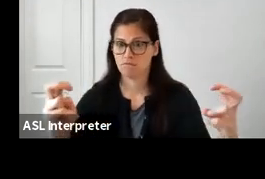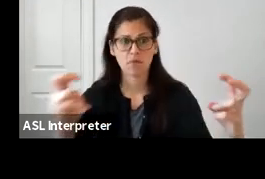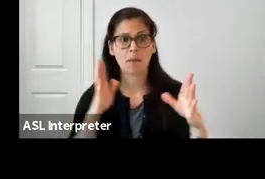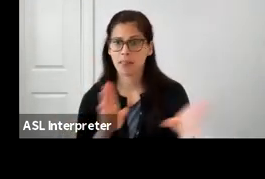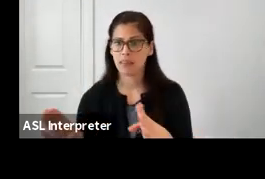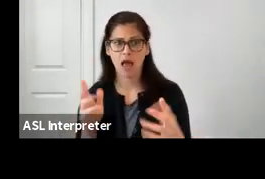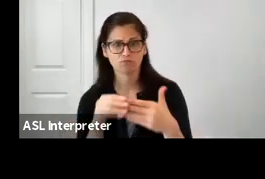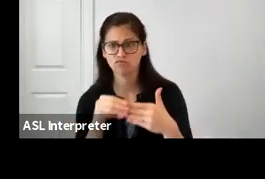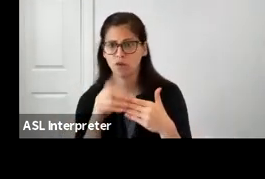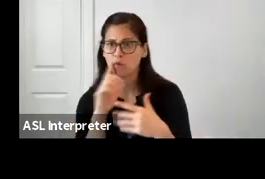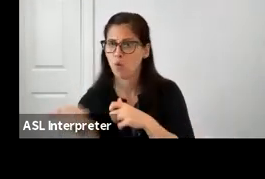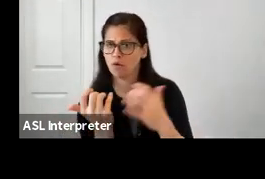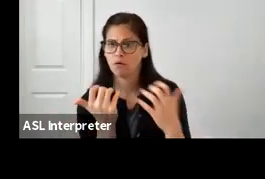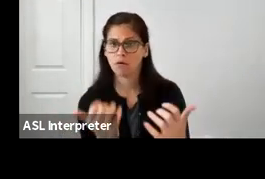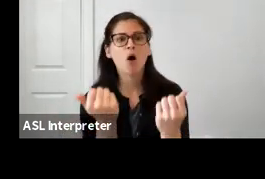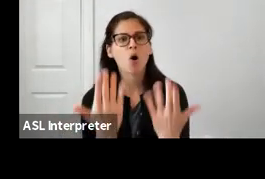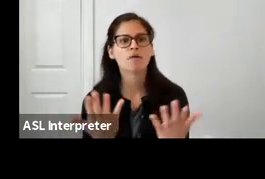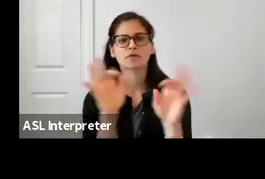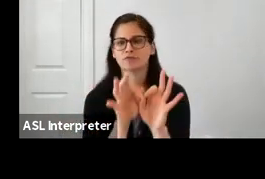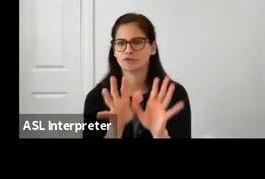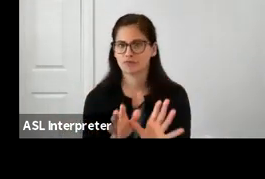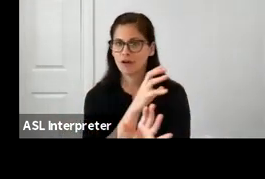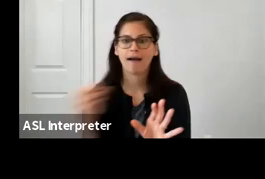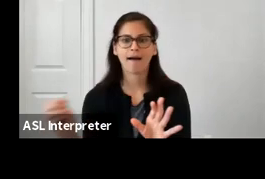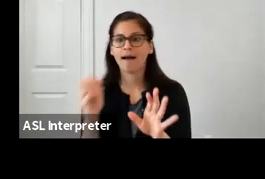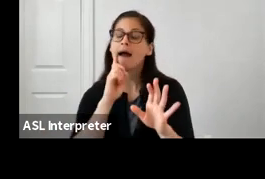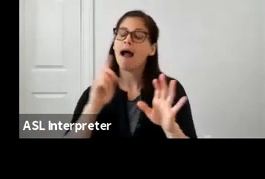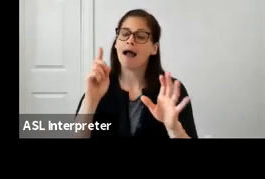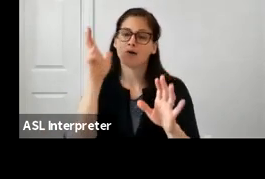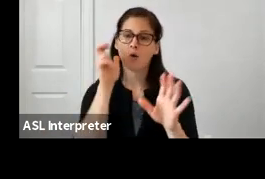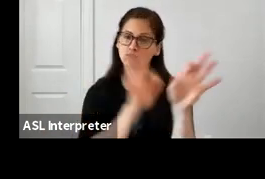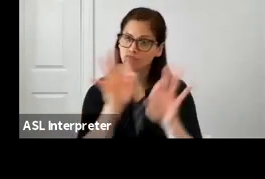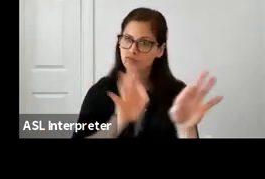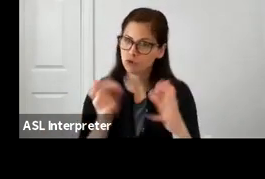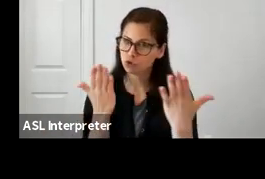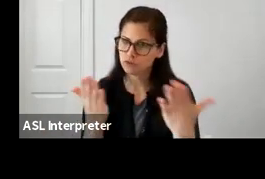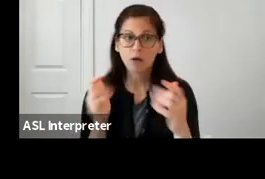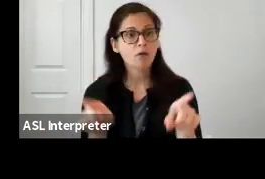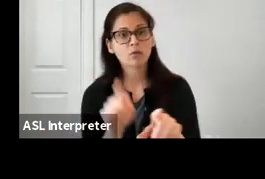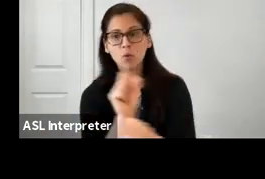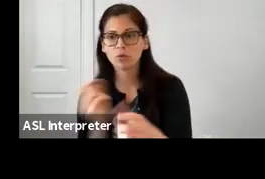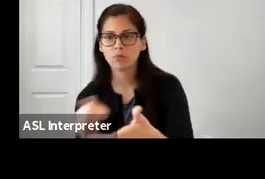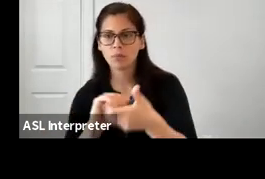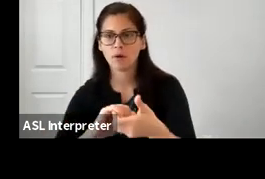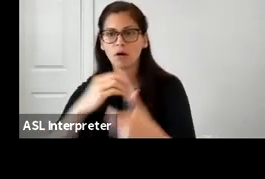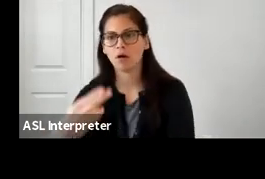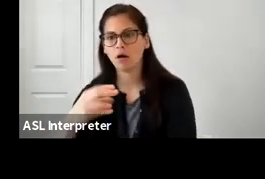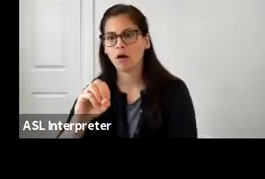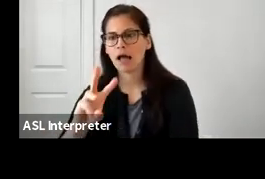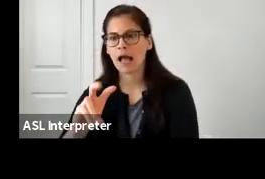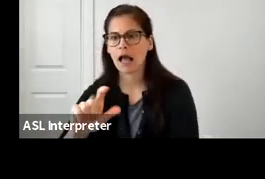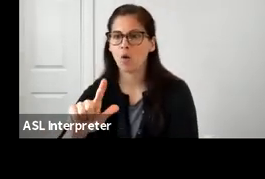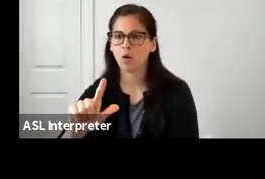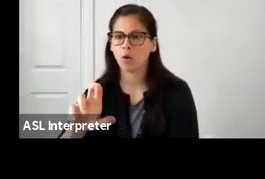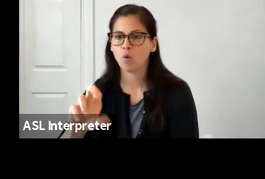audiences, and offered ASL interpretation and audio description services. We also worked with our partners at the HowlRound Theater Commons to live